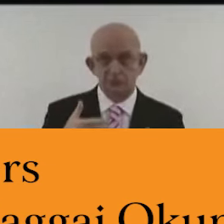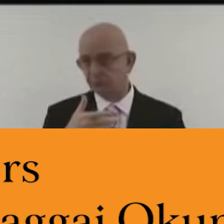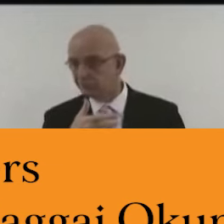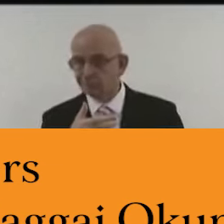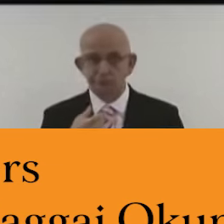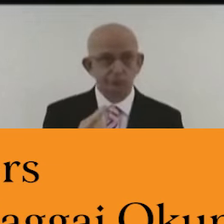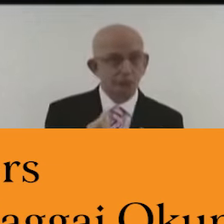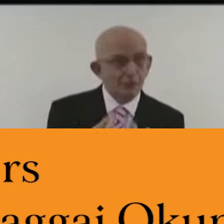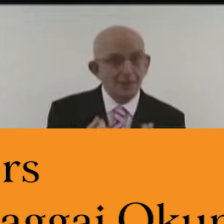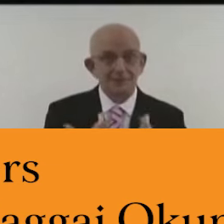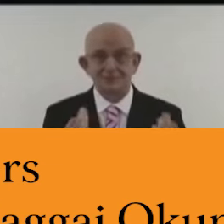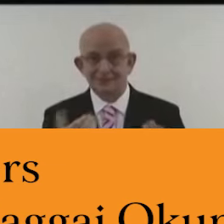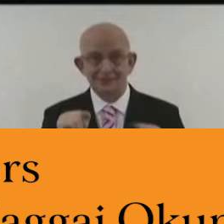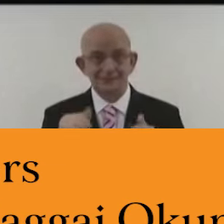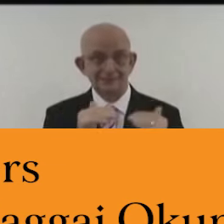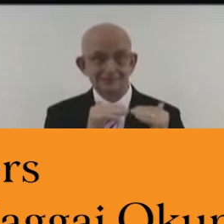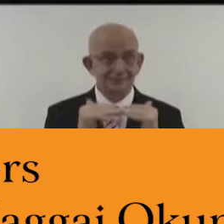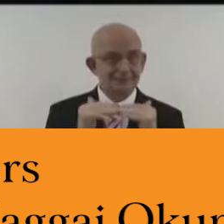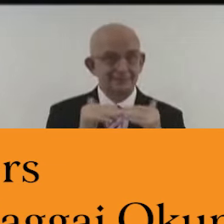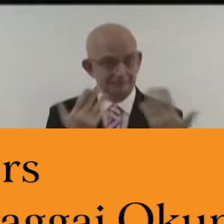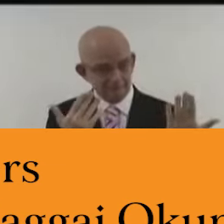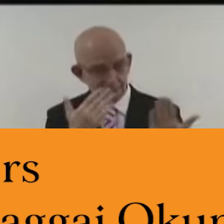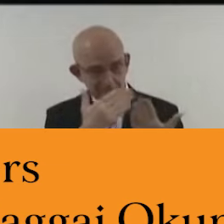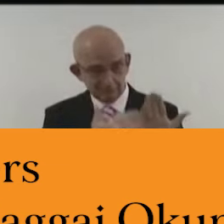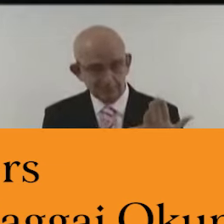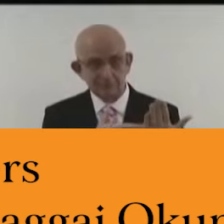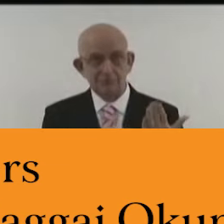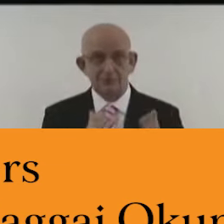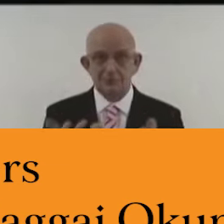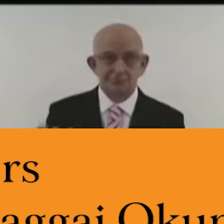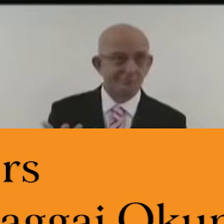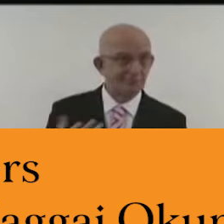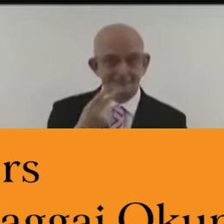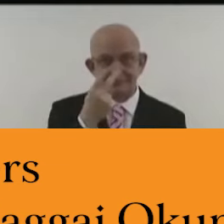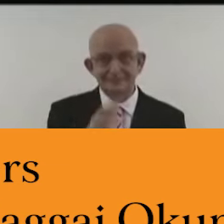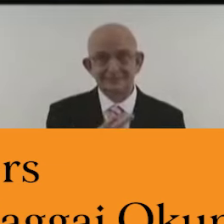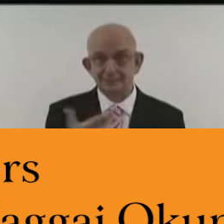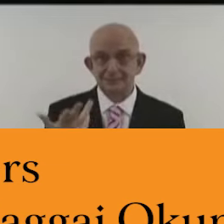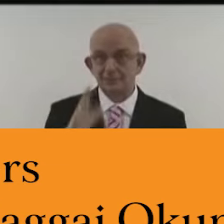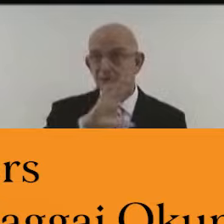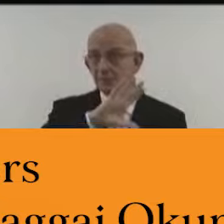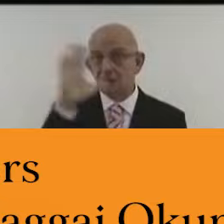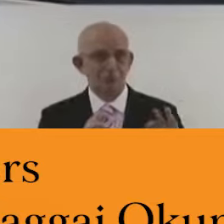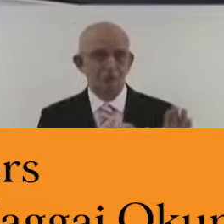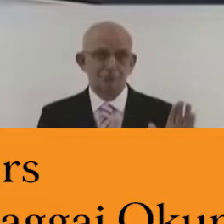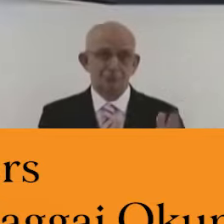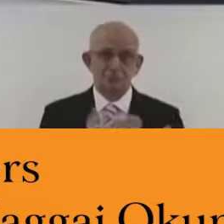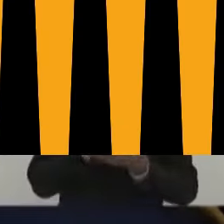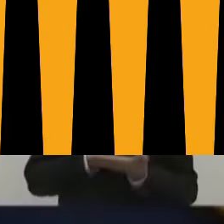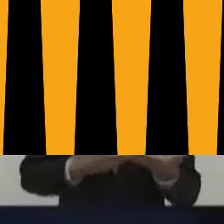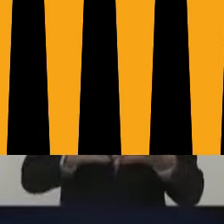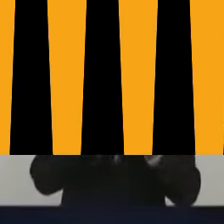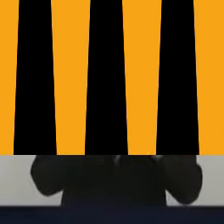operationalize Article 6 through renewable bilateral agreements and centralized multilateral marketplace.